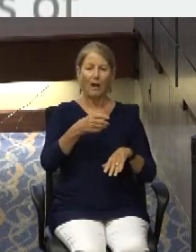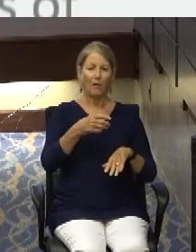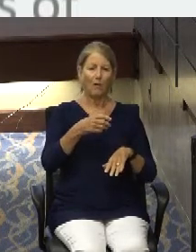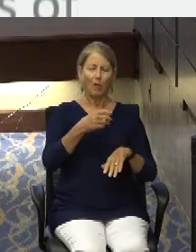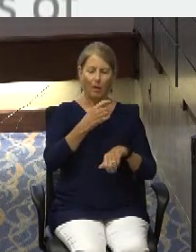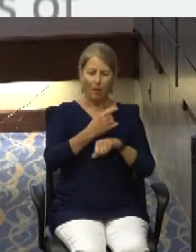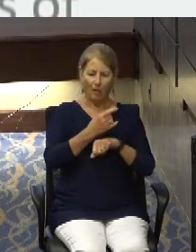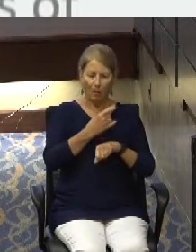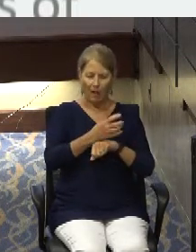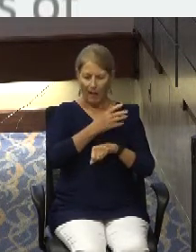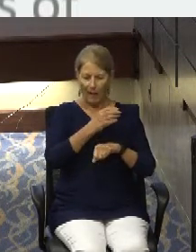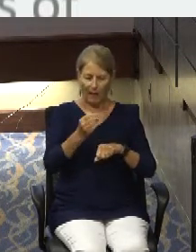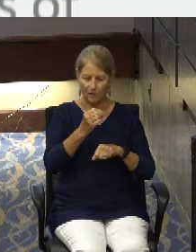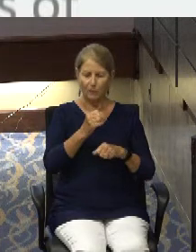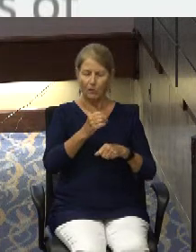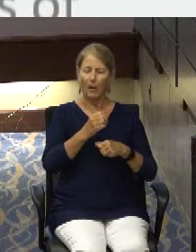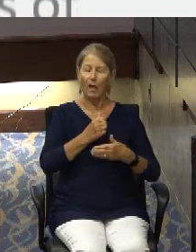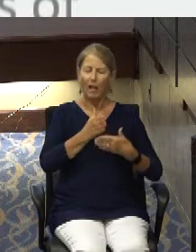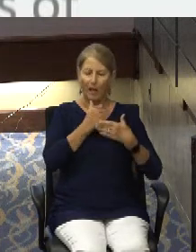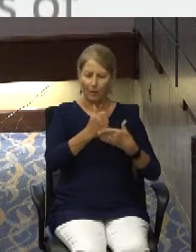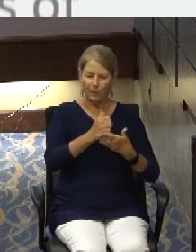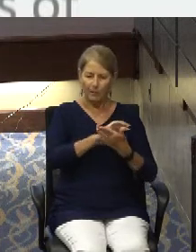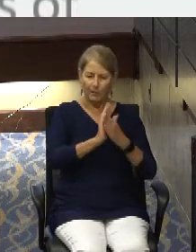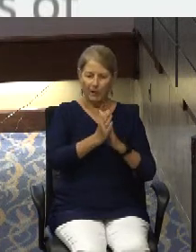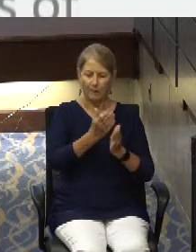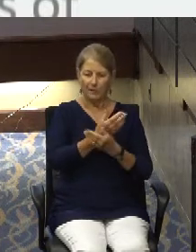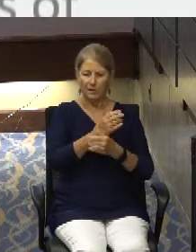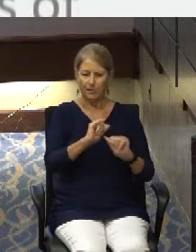achieve independence and obtain permanent housing.